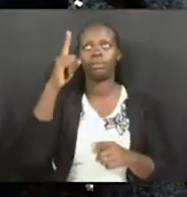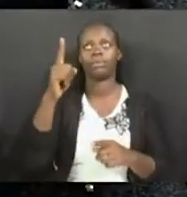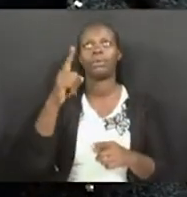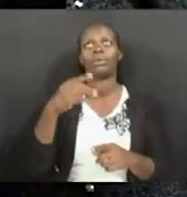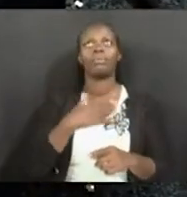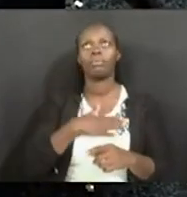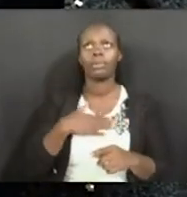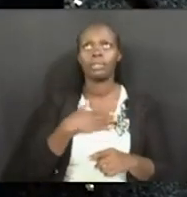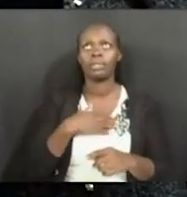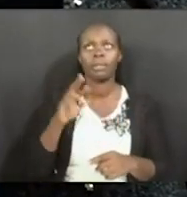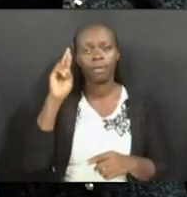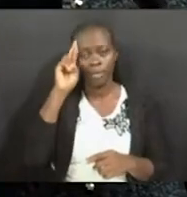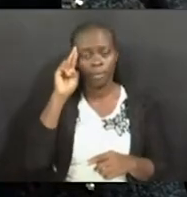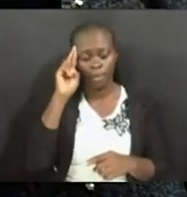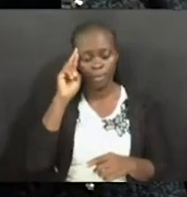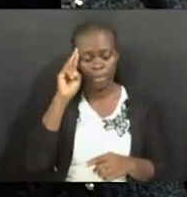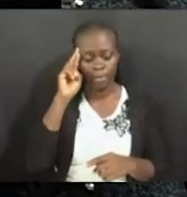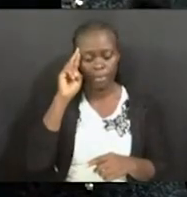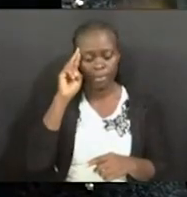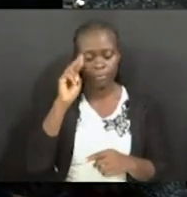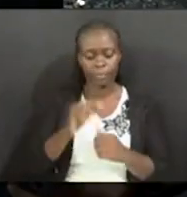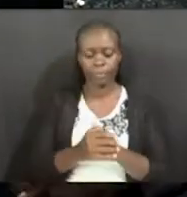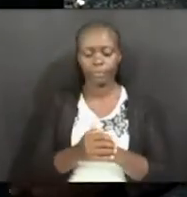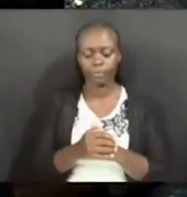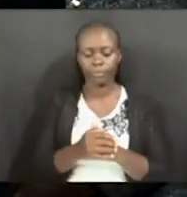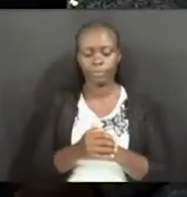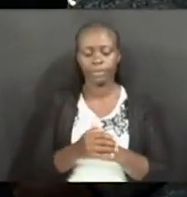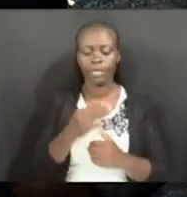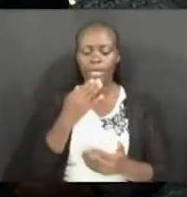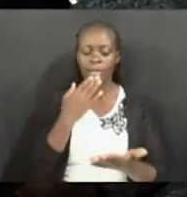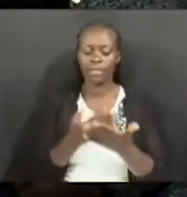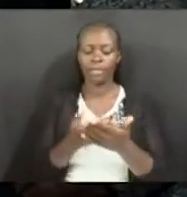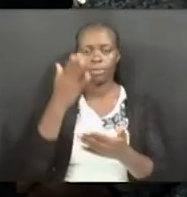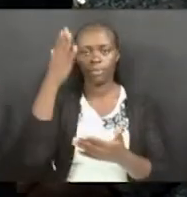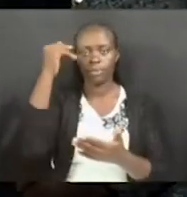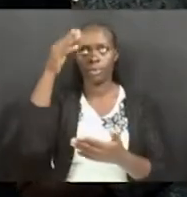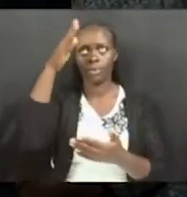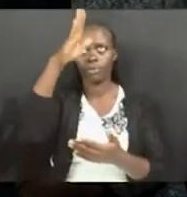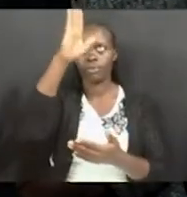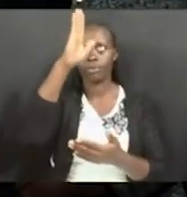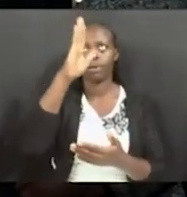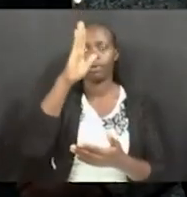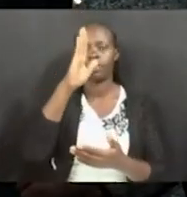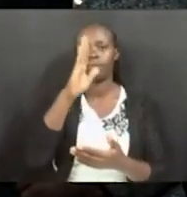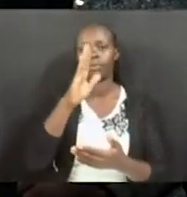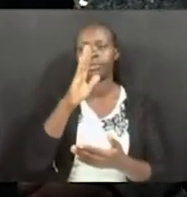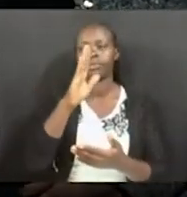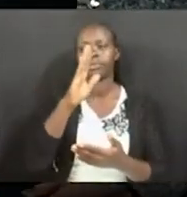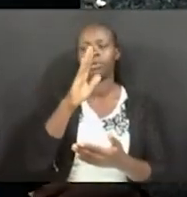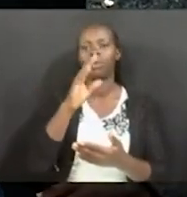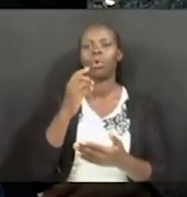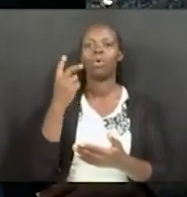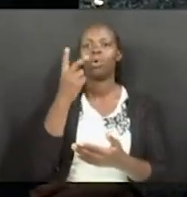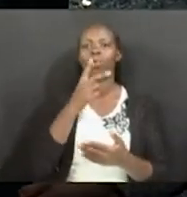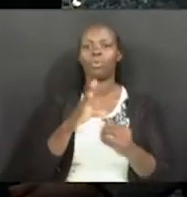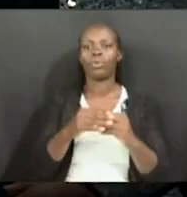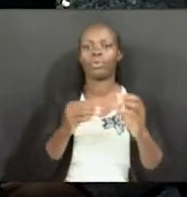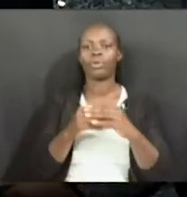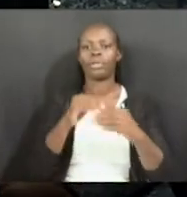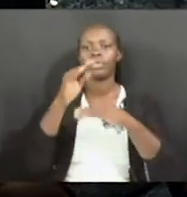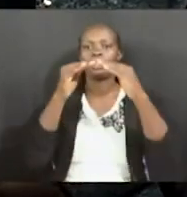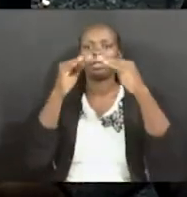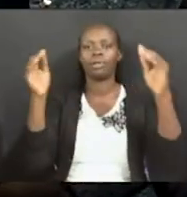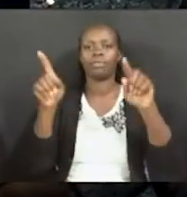may find you. We want to thank you, because you are a God who has created heaven for